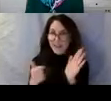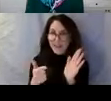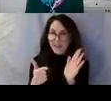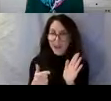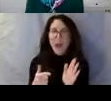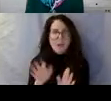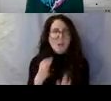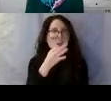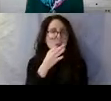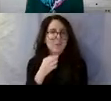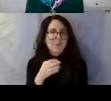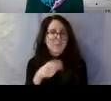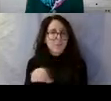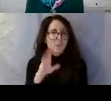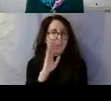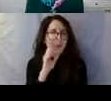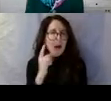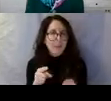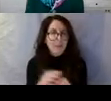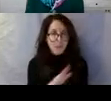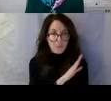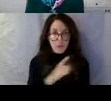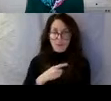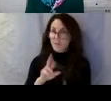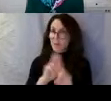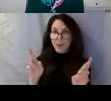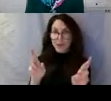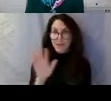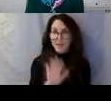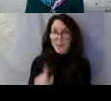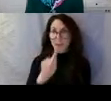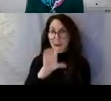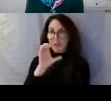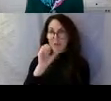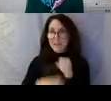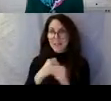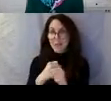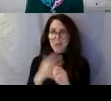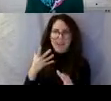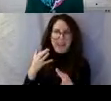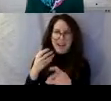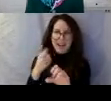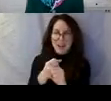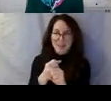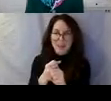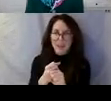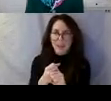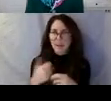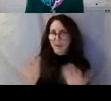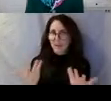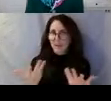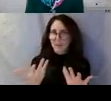pipeline, and boards like need to be ready that like there's about 100 years of catching up to do in terms of the labor